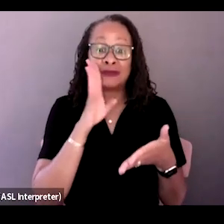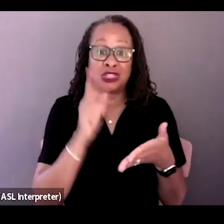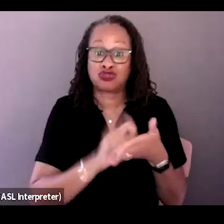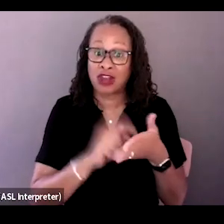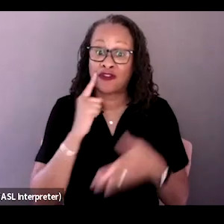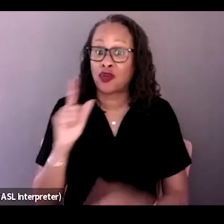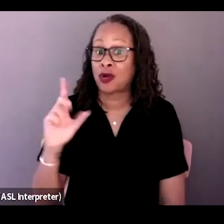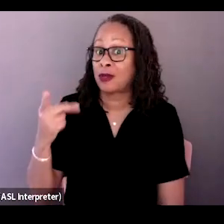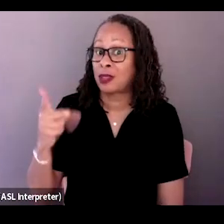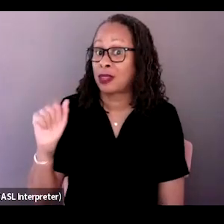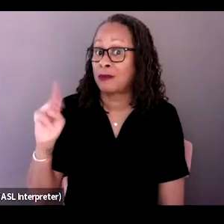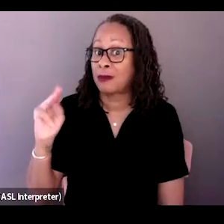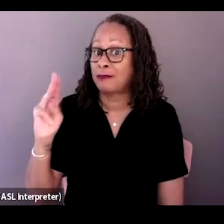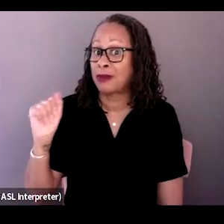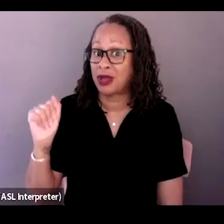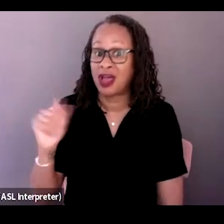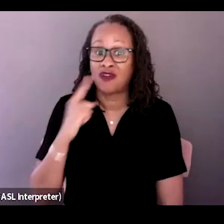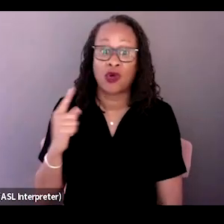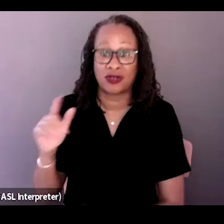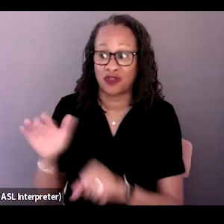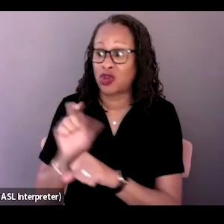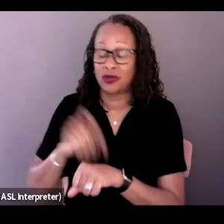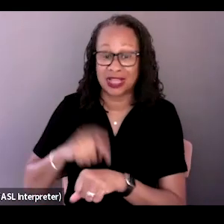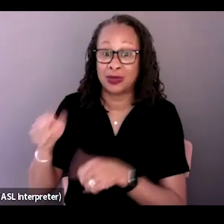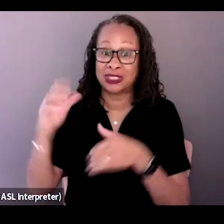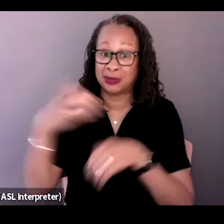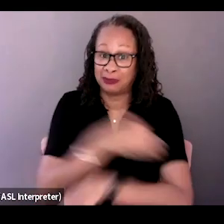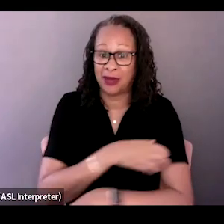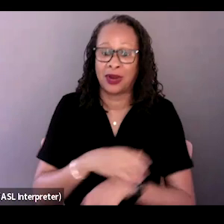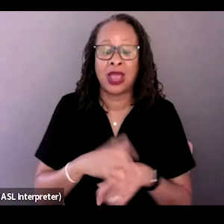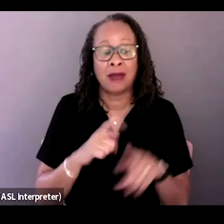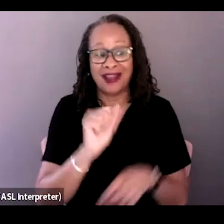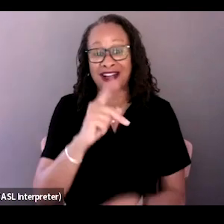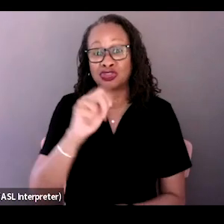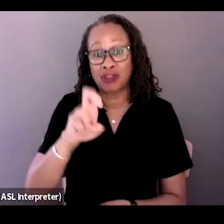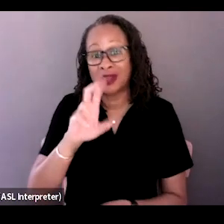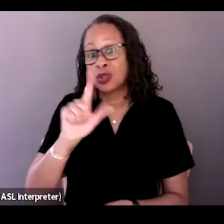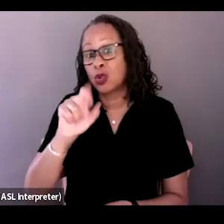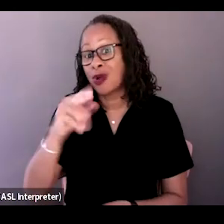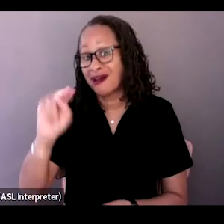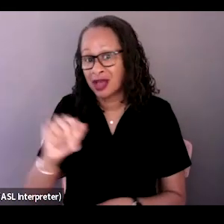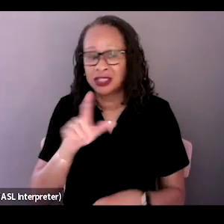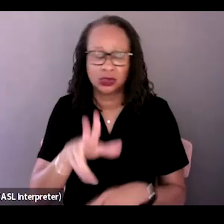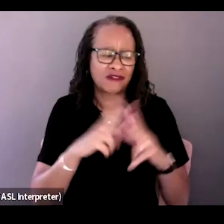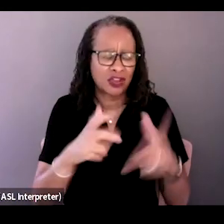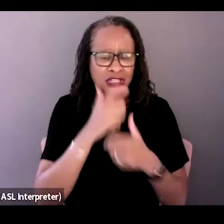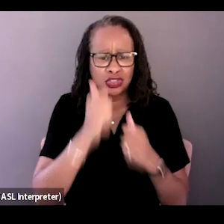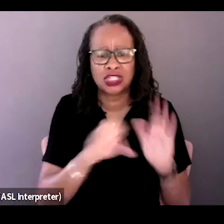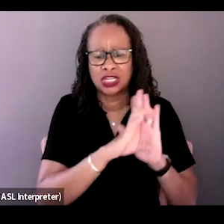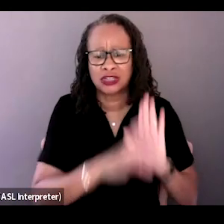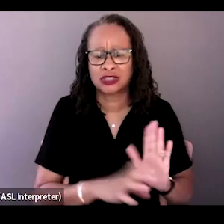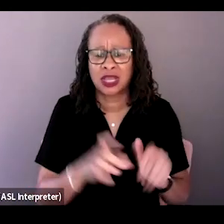2.5 months that Patrice Lumumba was in power. But André Blouin is a very interesting character in the way that she was a stolen